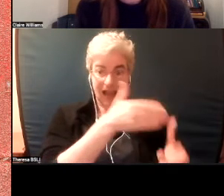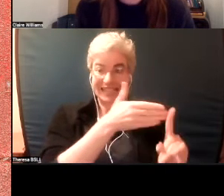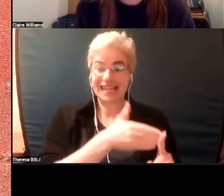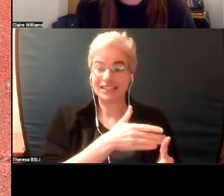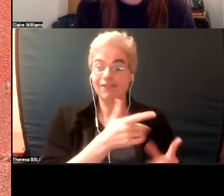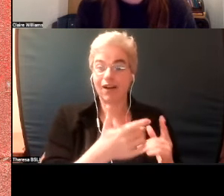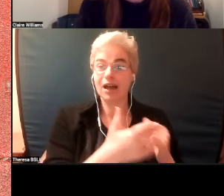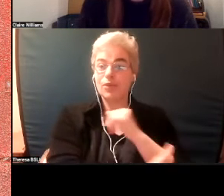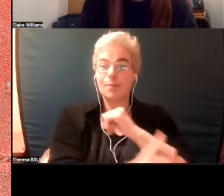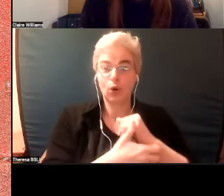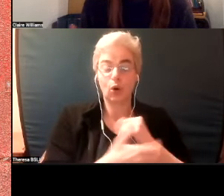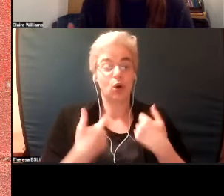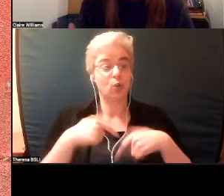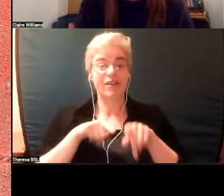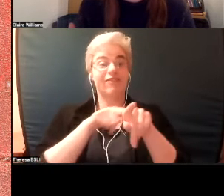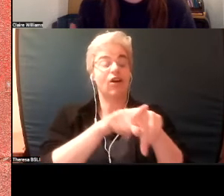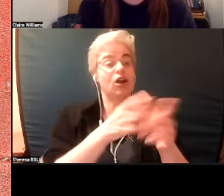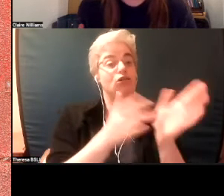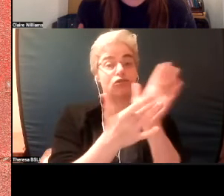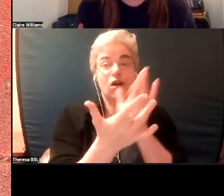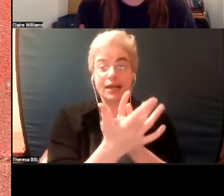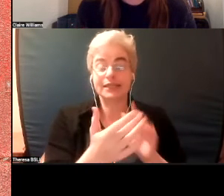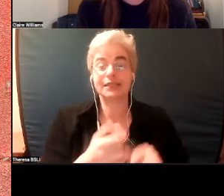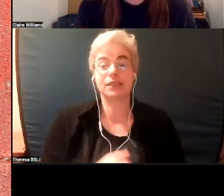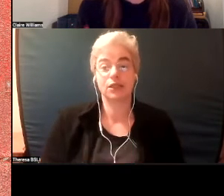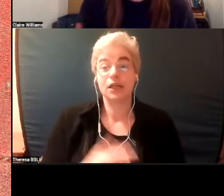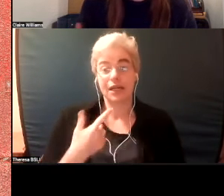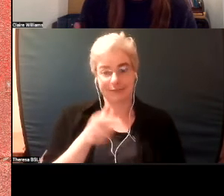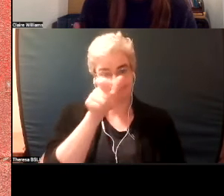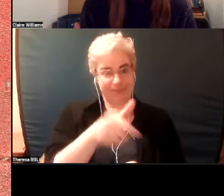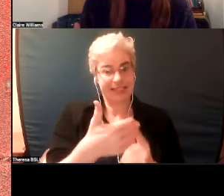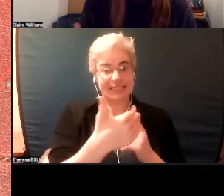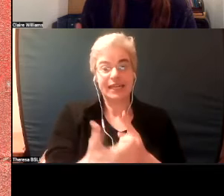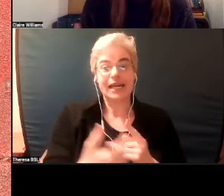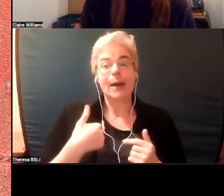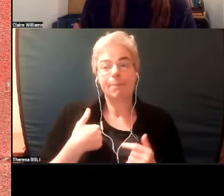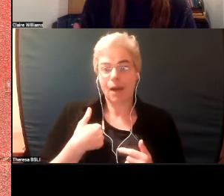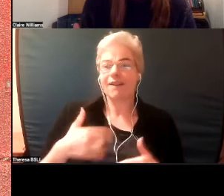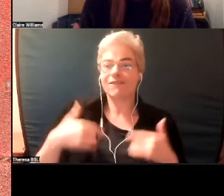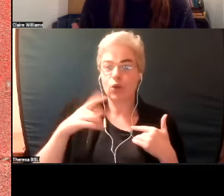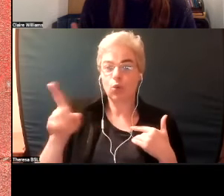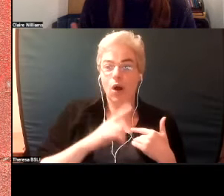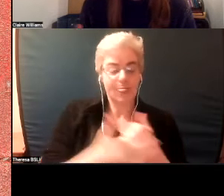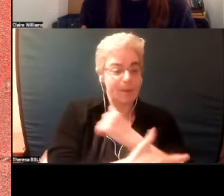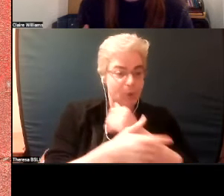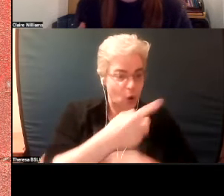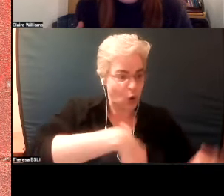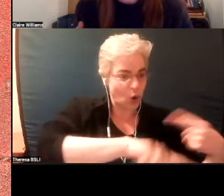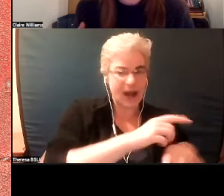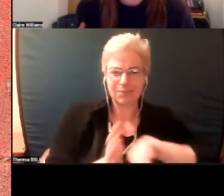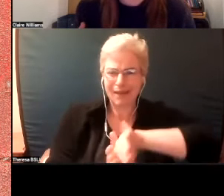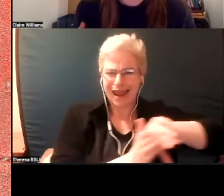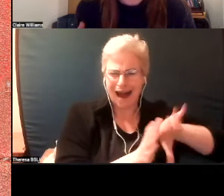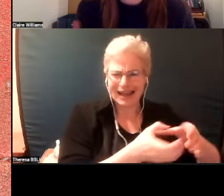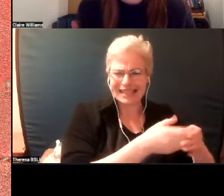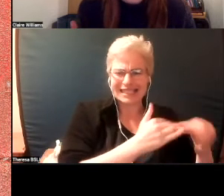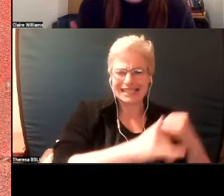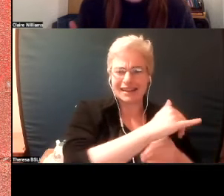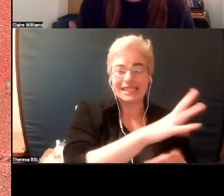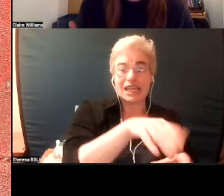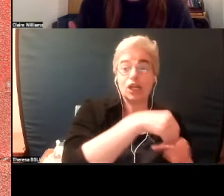follow Christ, we follow him to such an identification. It is my contention that the poor and the maligns in society today